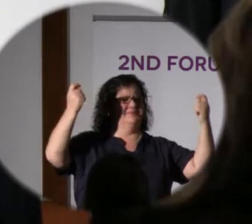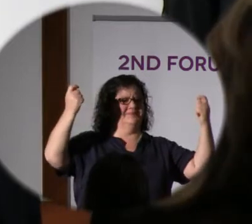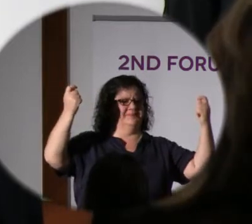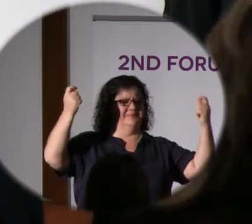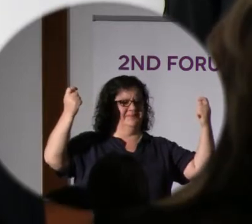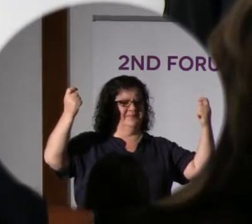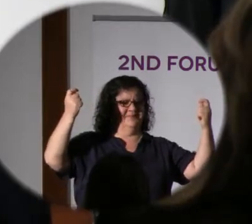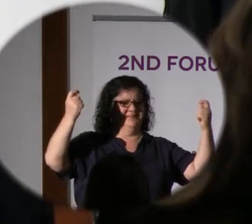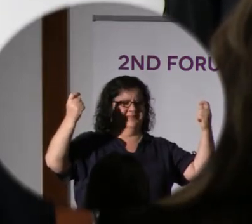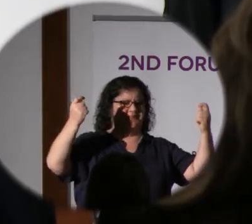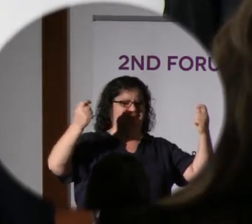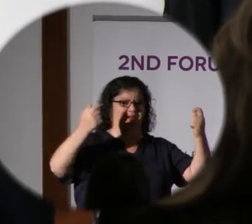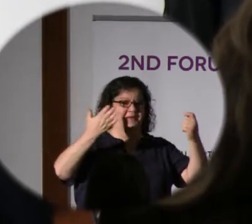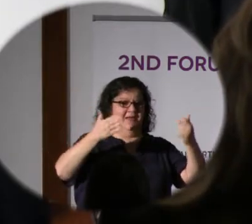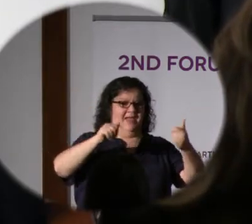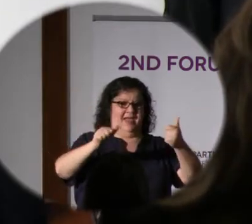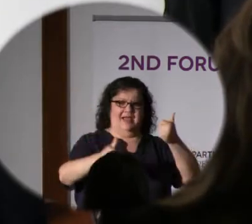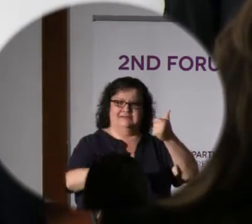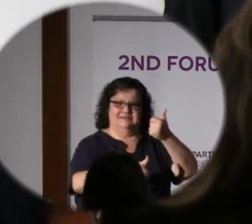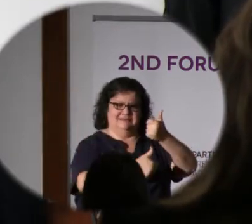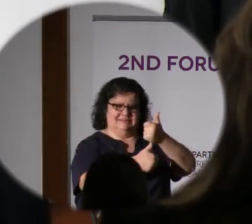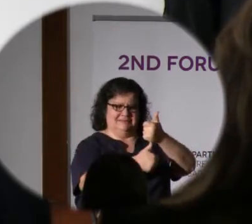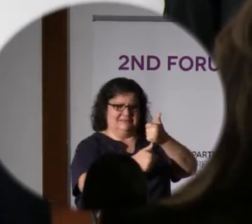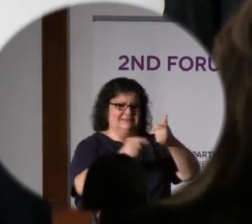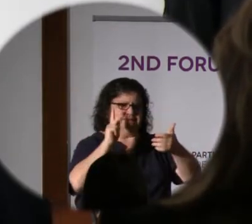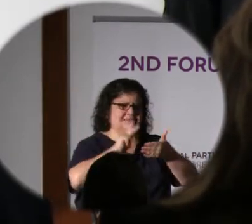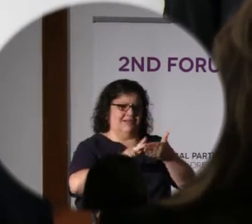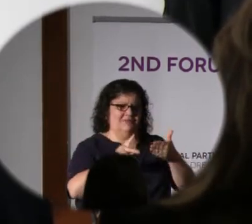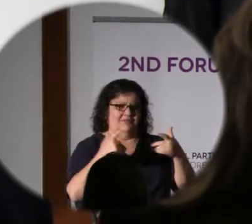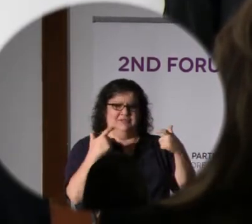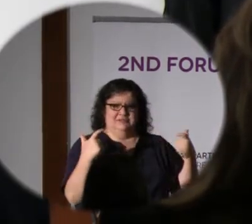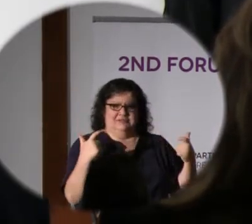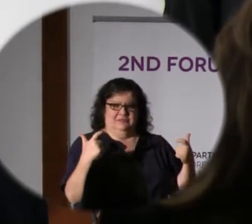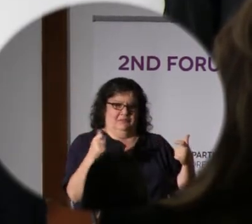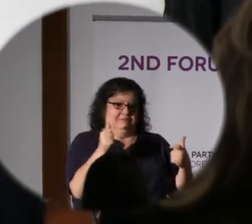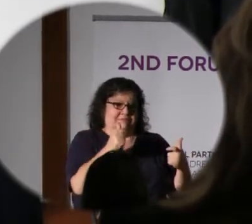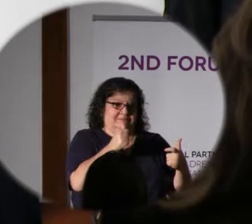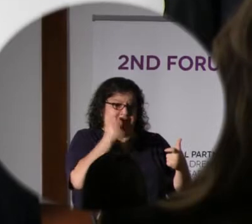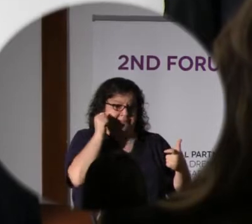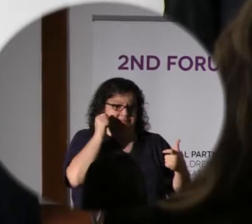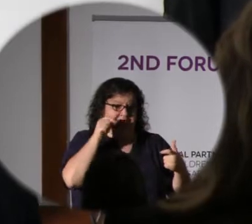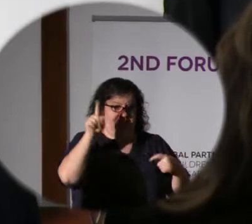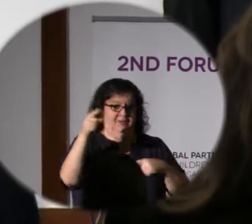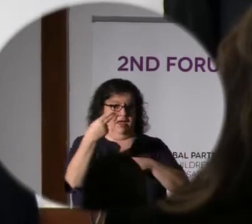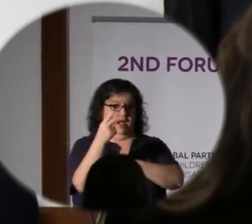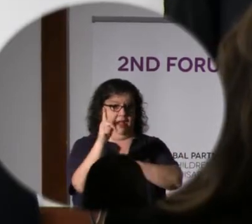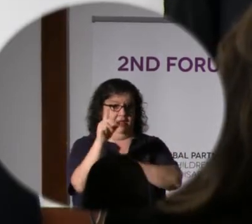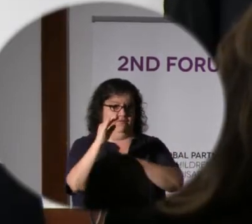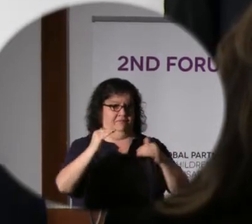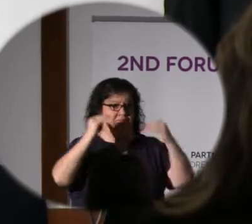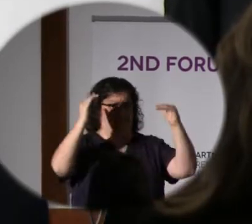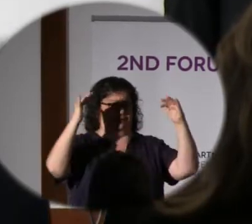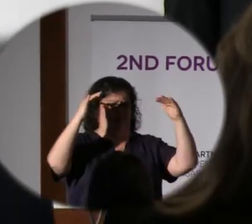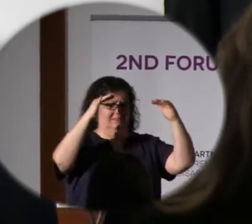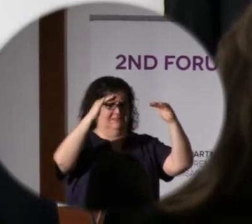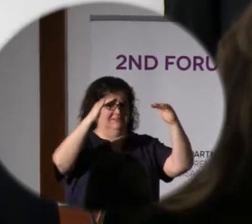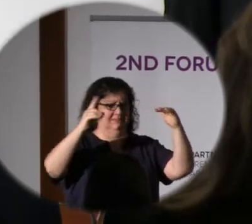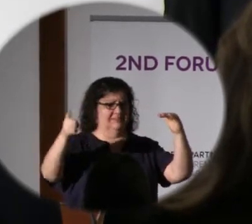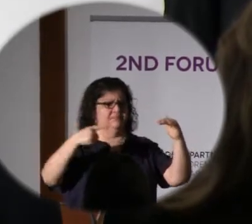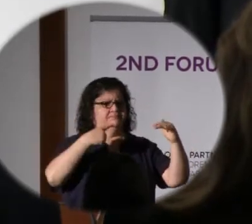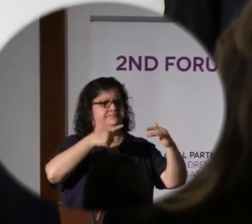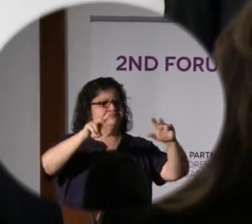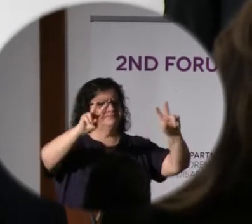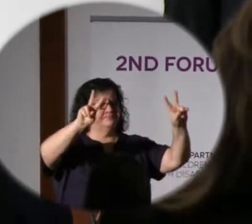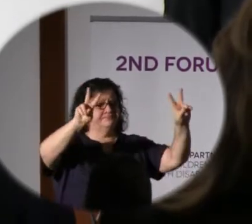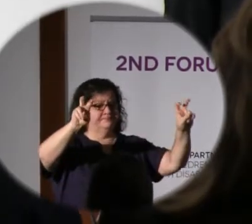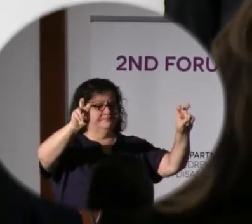Assistant Secretary General Jan Eliasson yesterday said that the high-level meeting on disabilities has been a landmark in